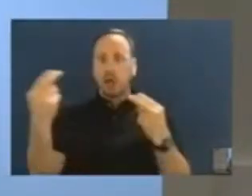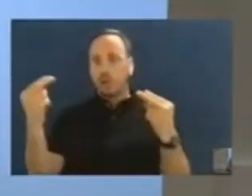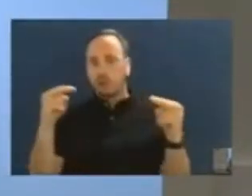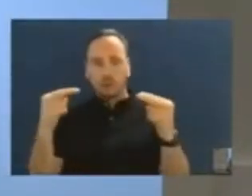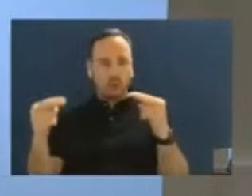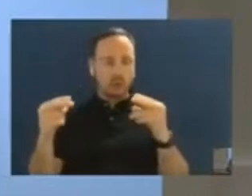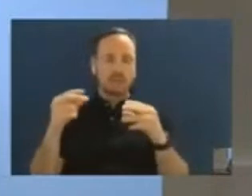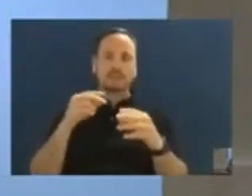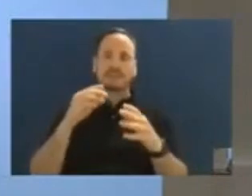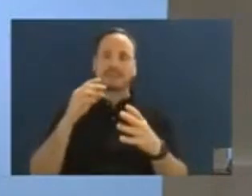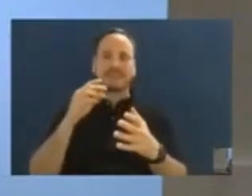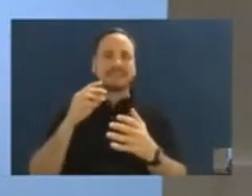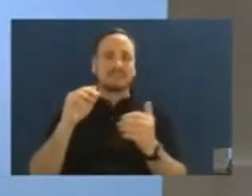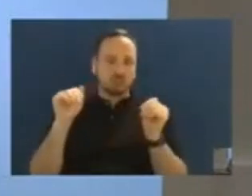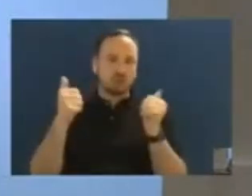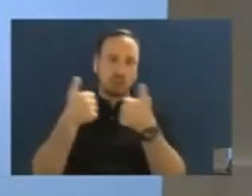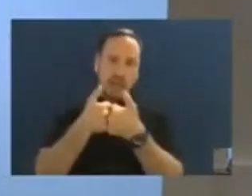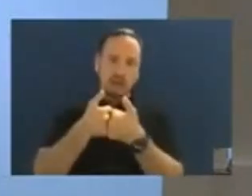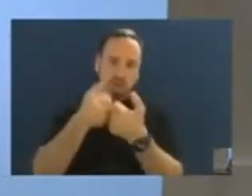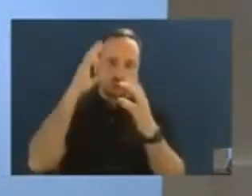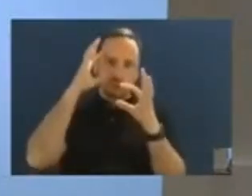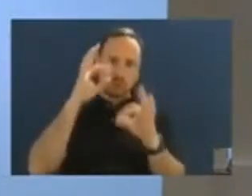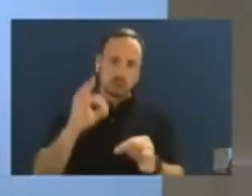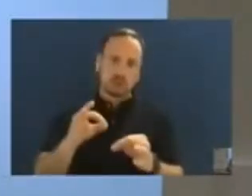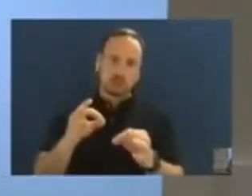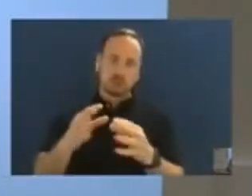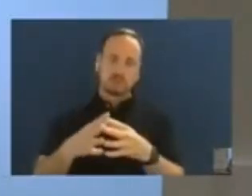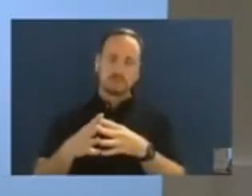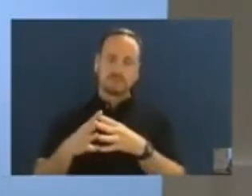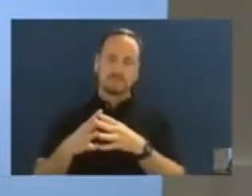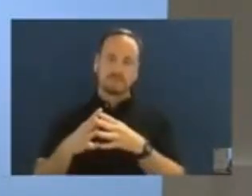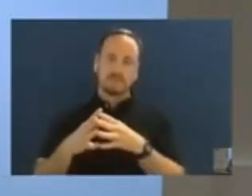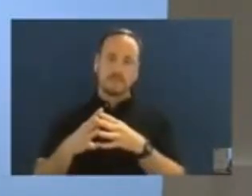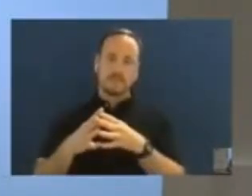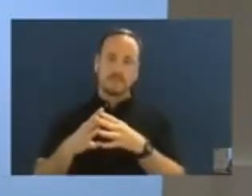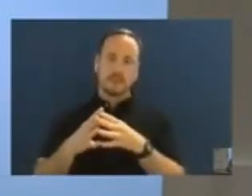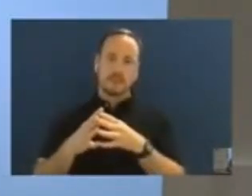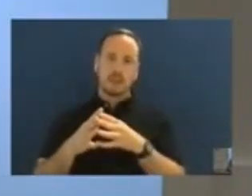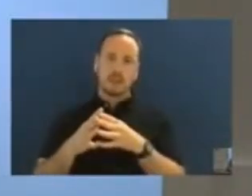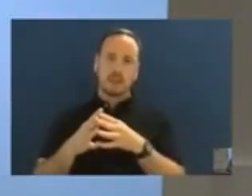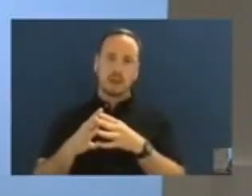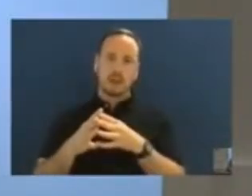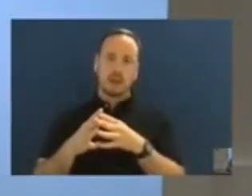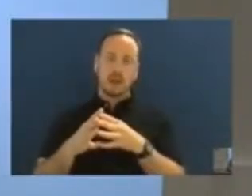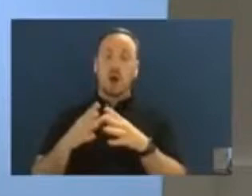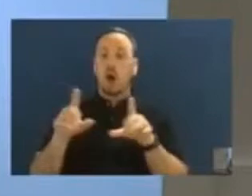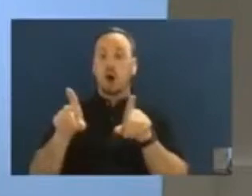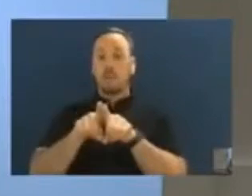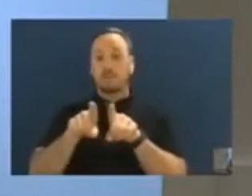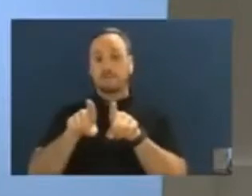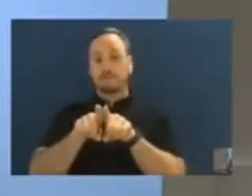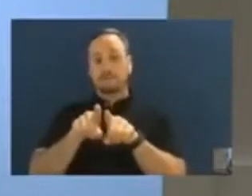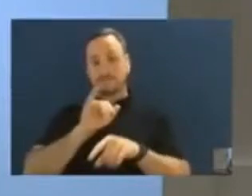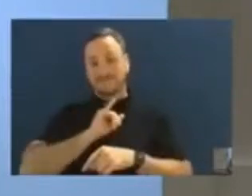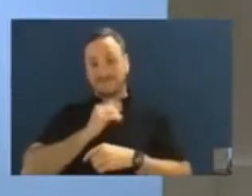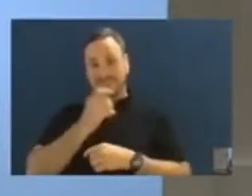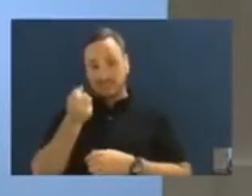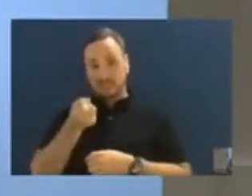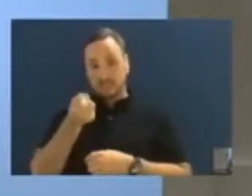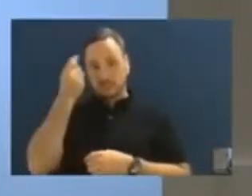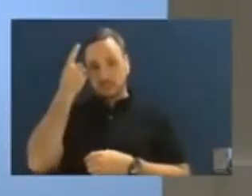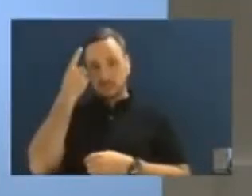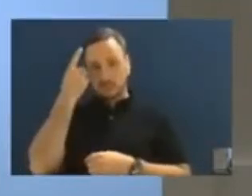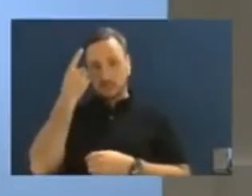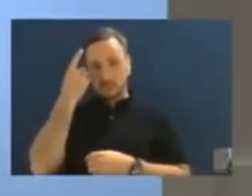decision. So I completely get it. I also understand the need to take a prudent